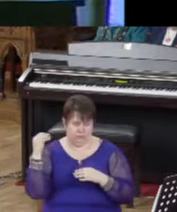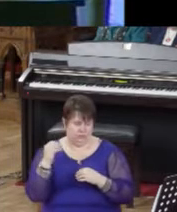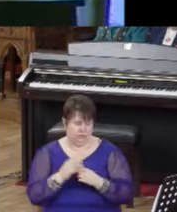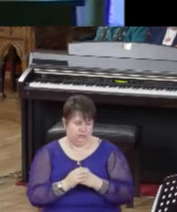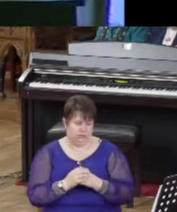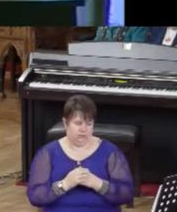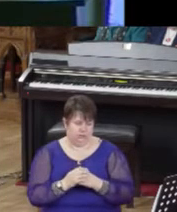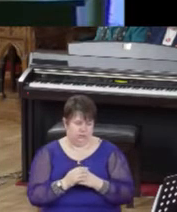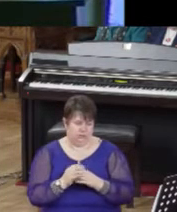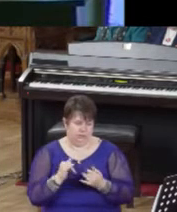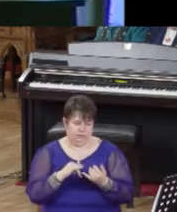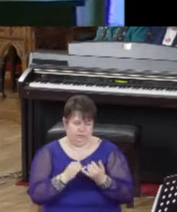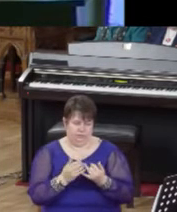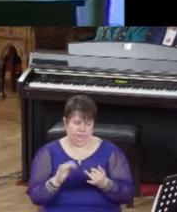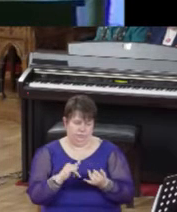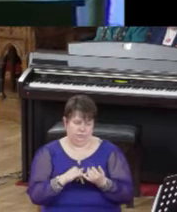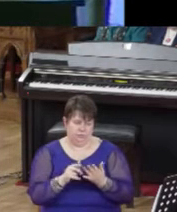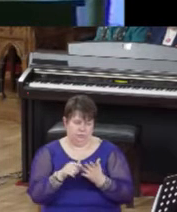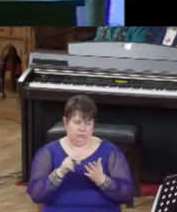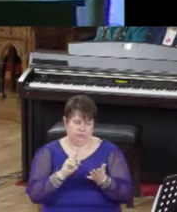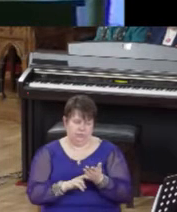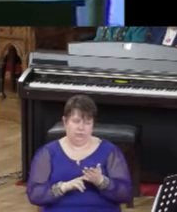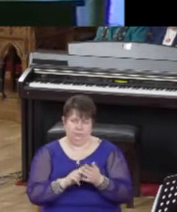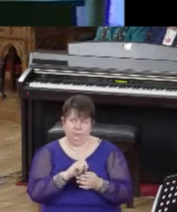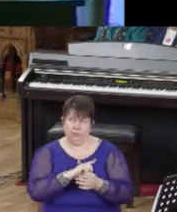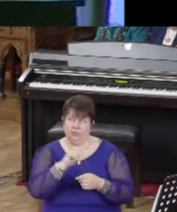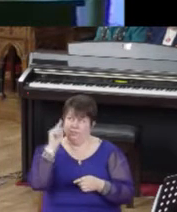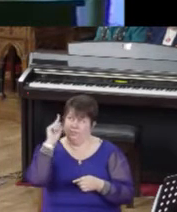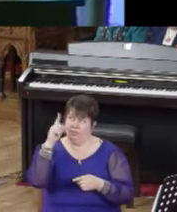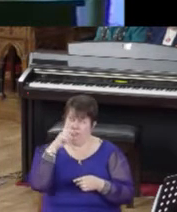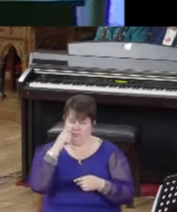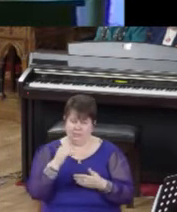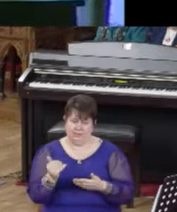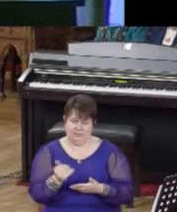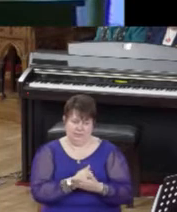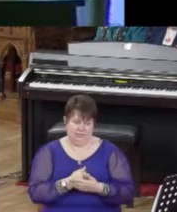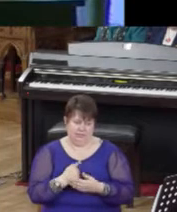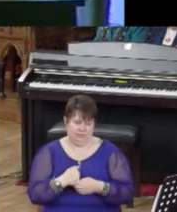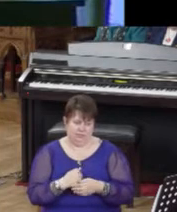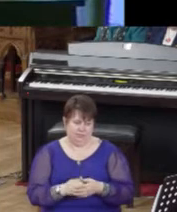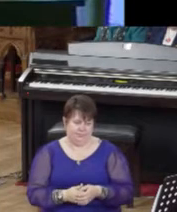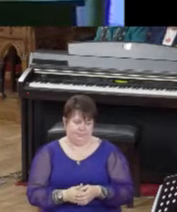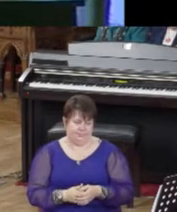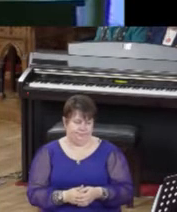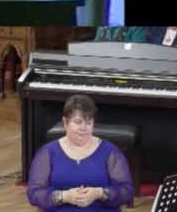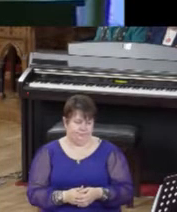from all our sin, for He alone can save and restore us.